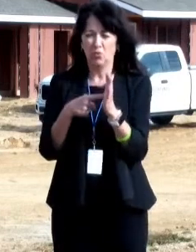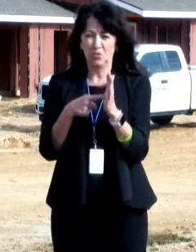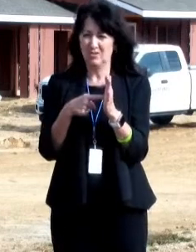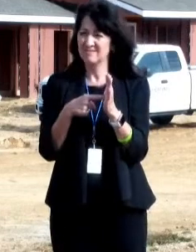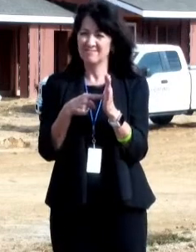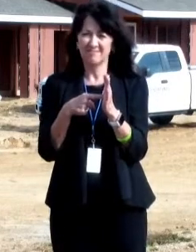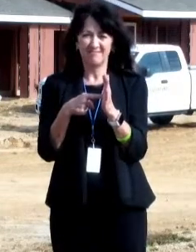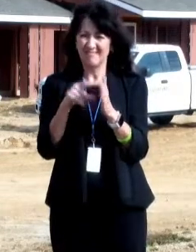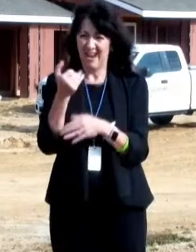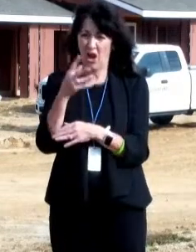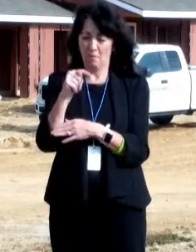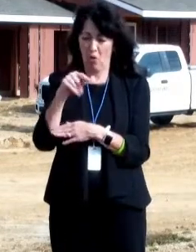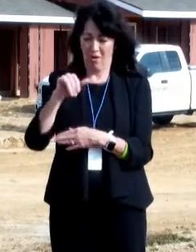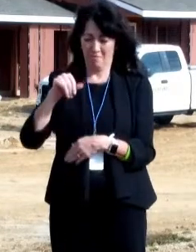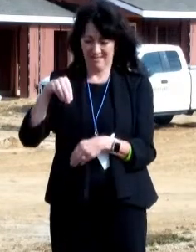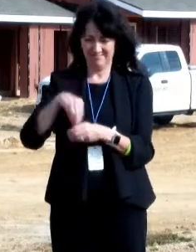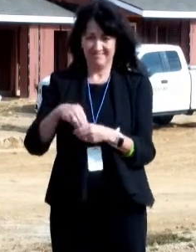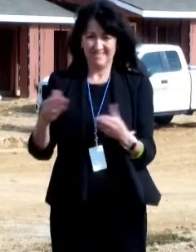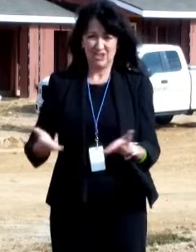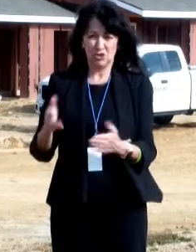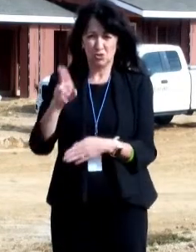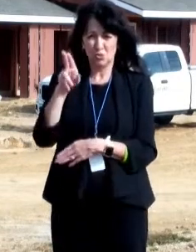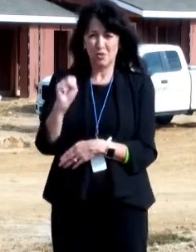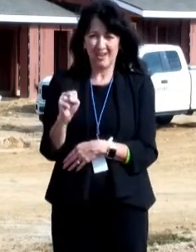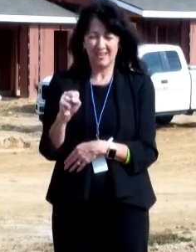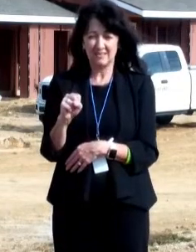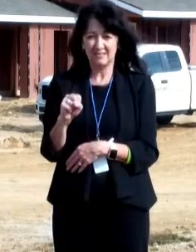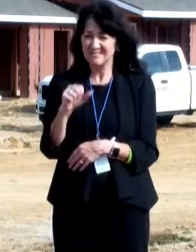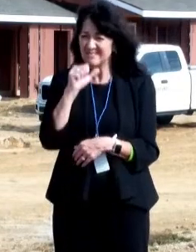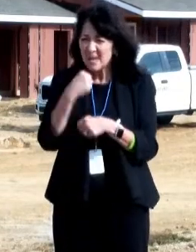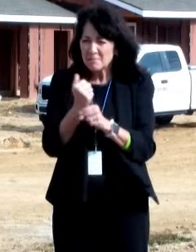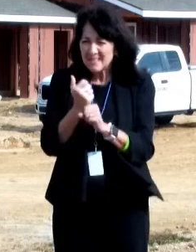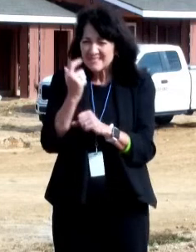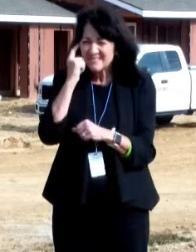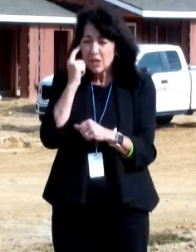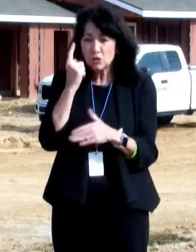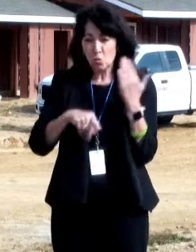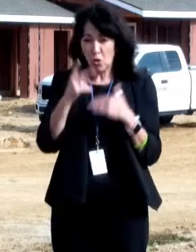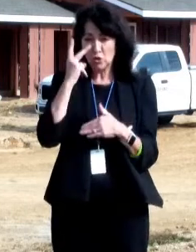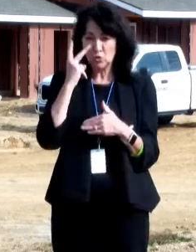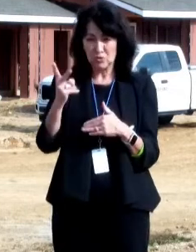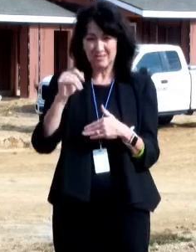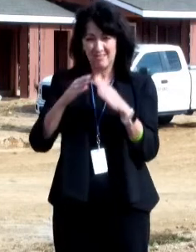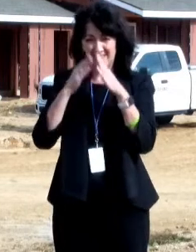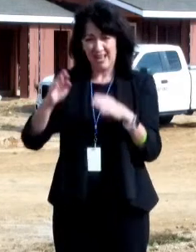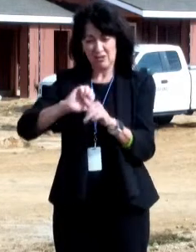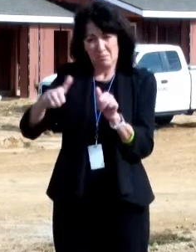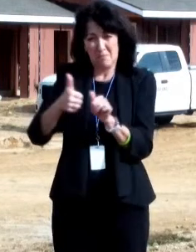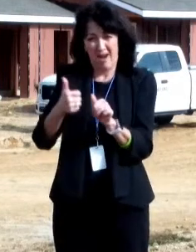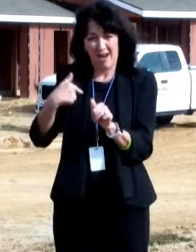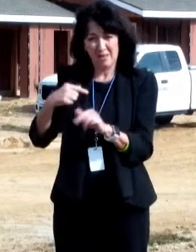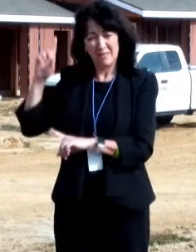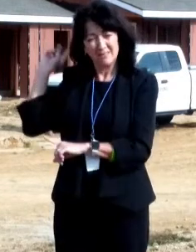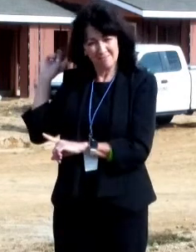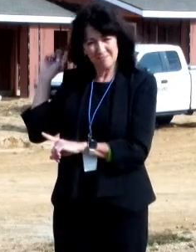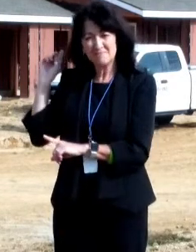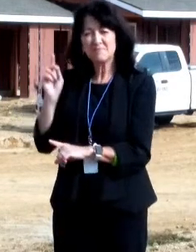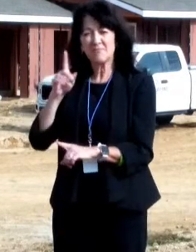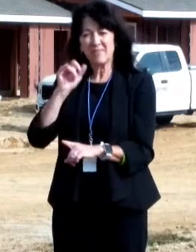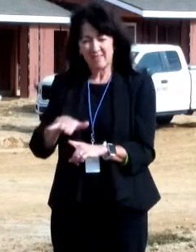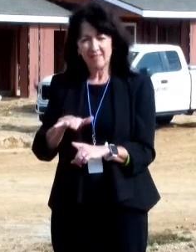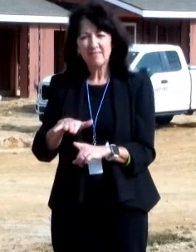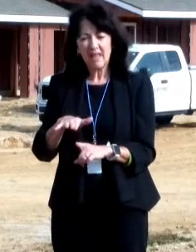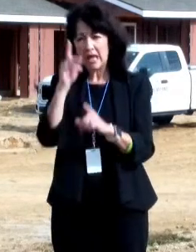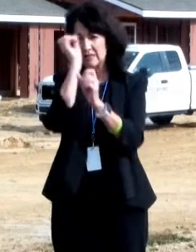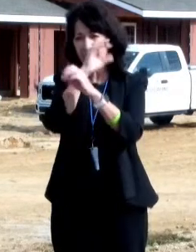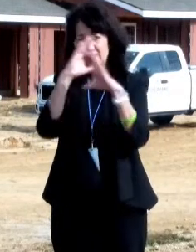That doesn't make sense. And so what you see behind you is a vision, is a foundation,